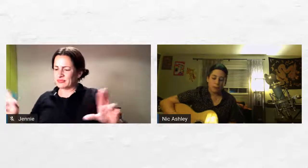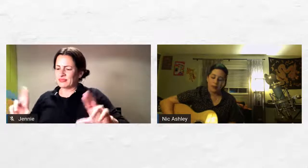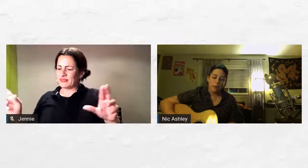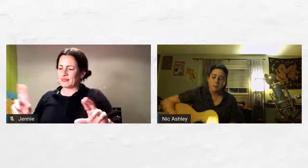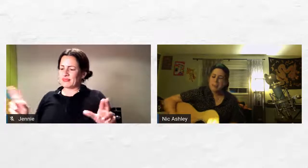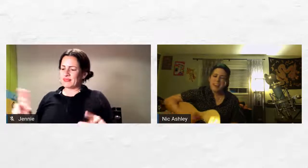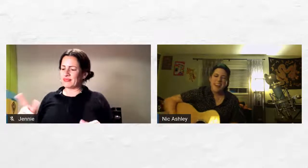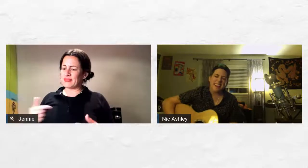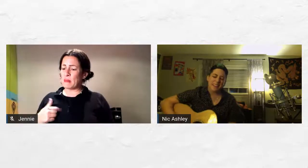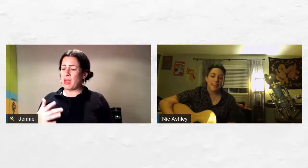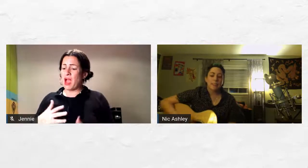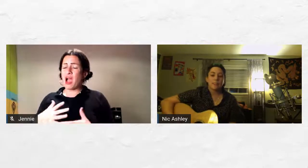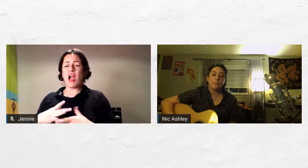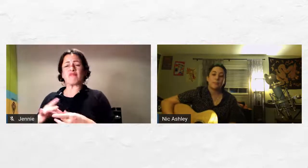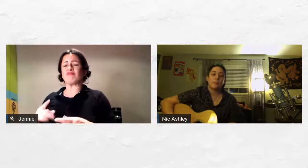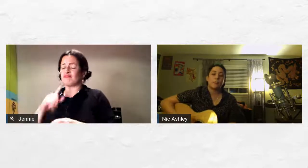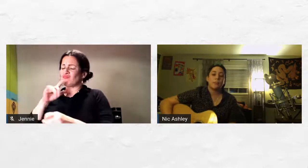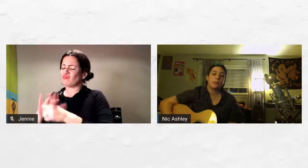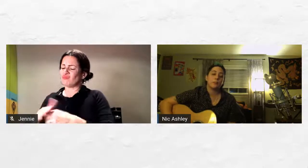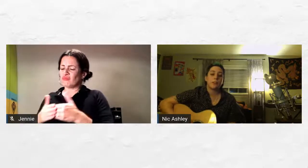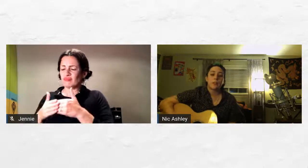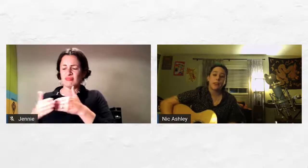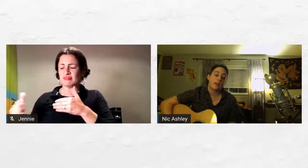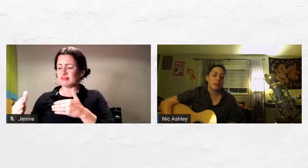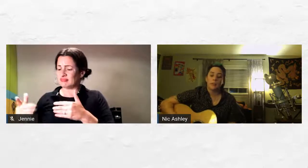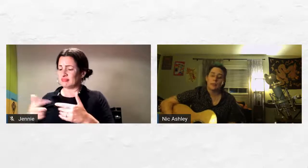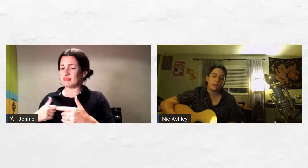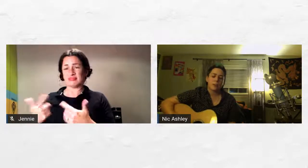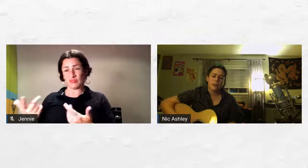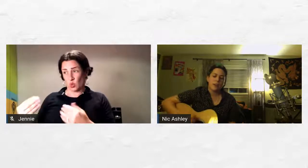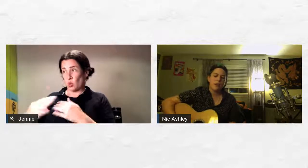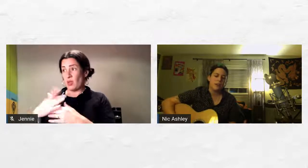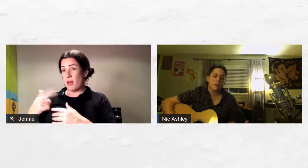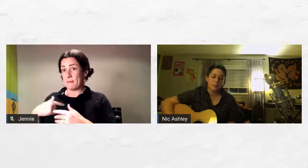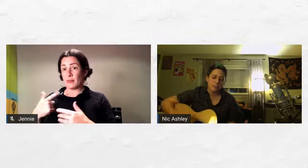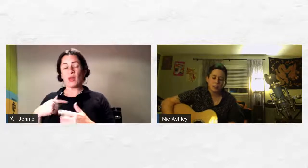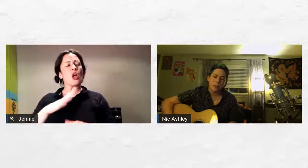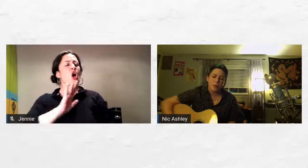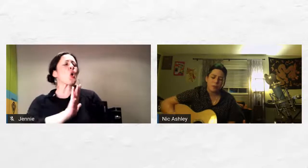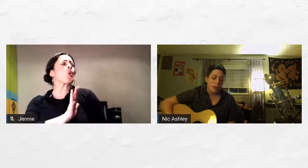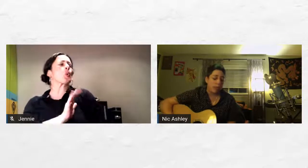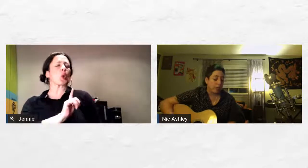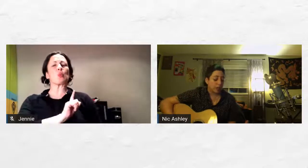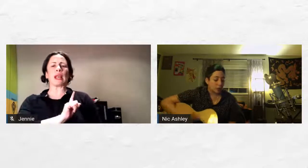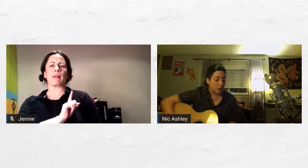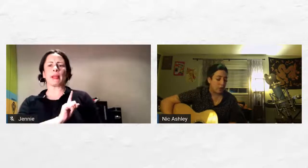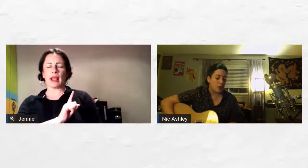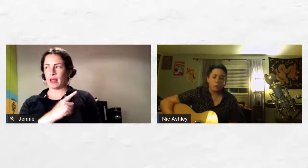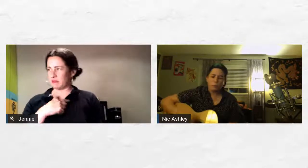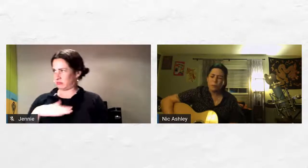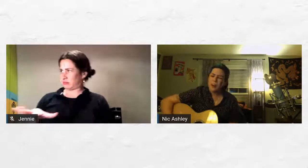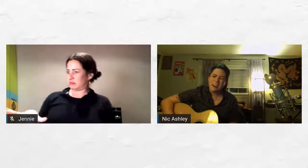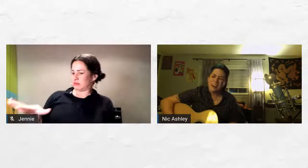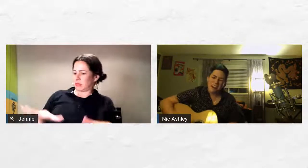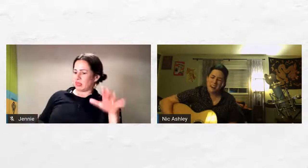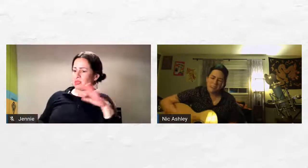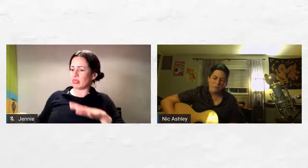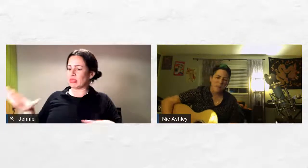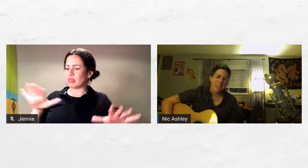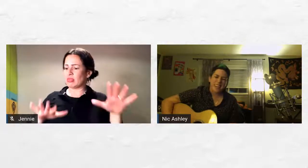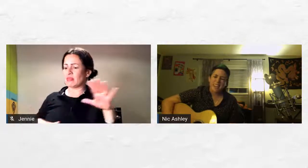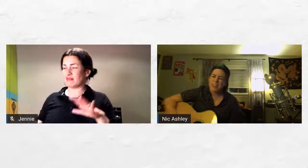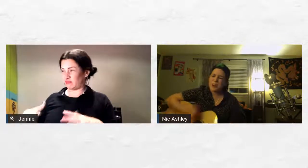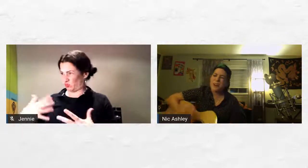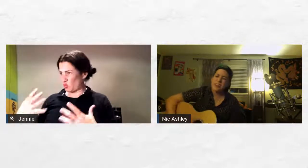my promise. Don't leave me hanging on. Do you